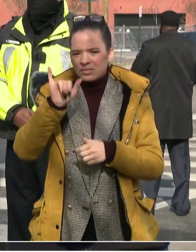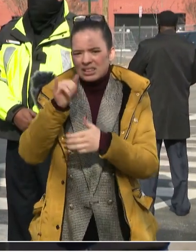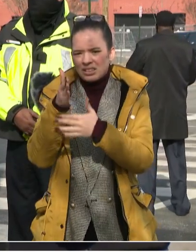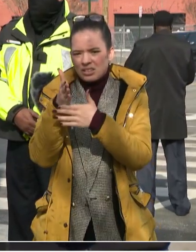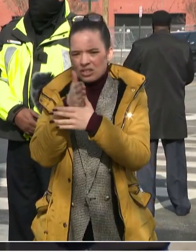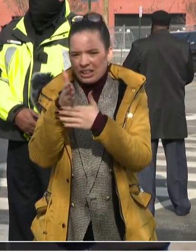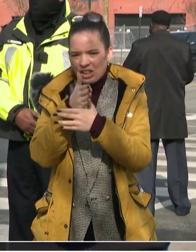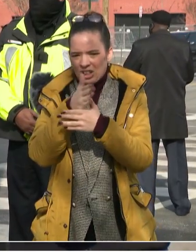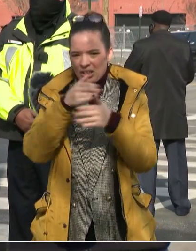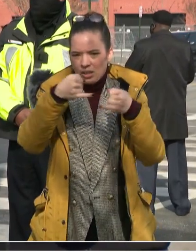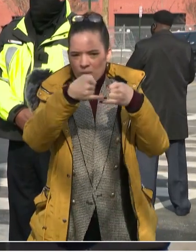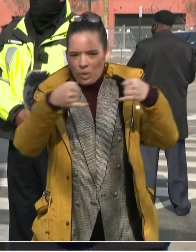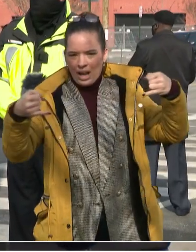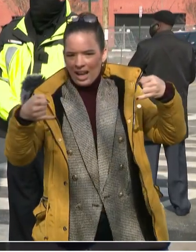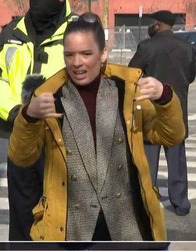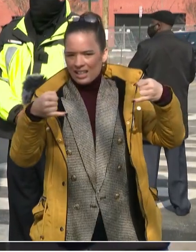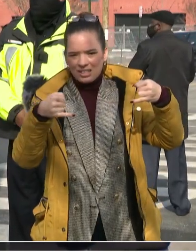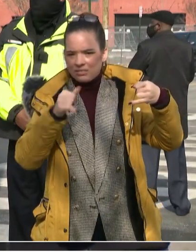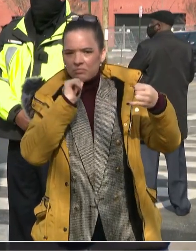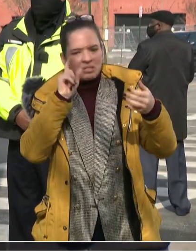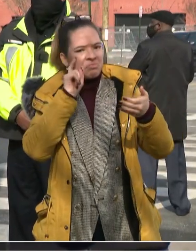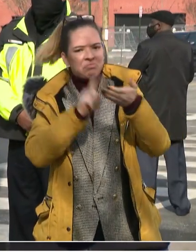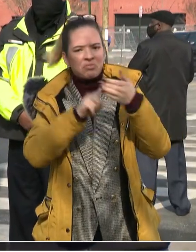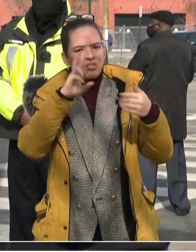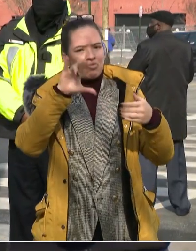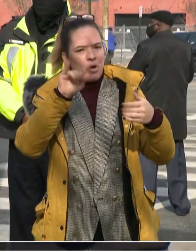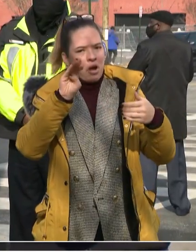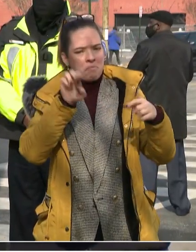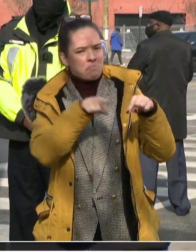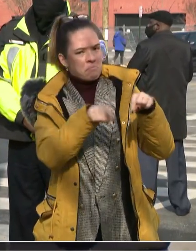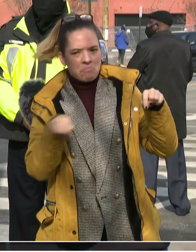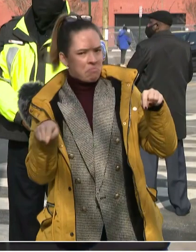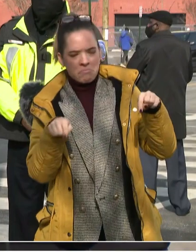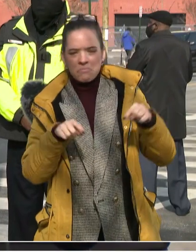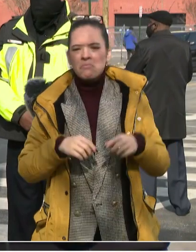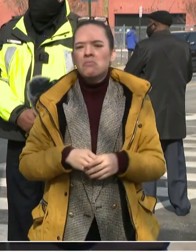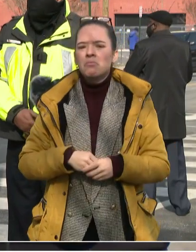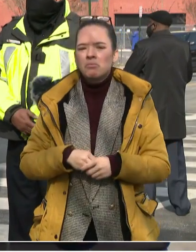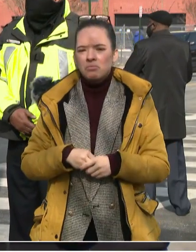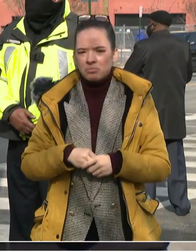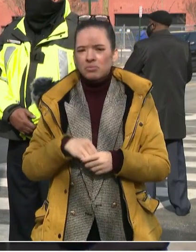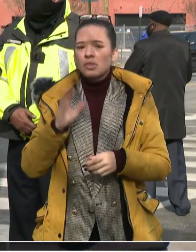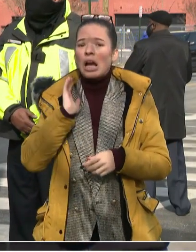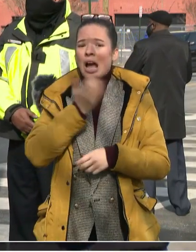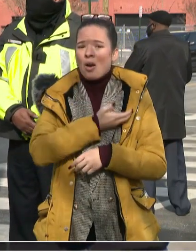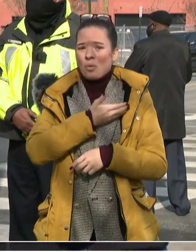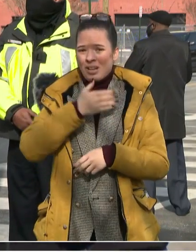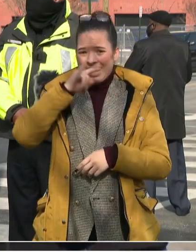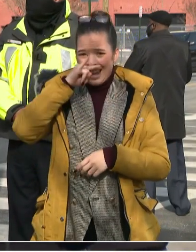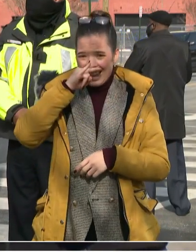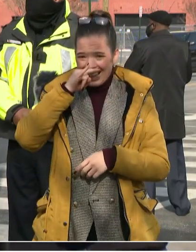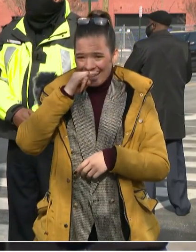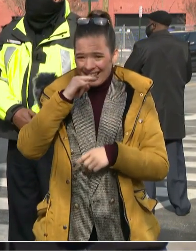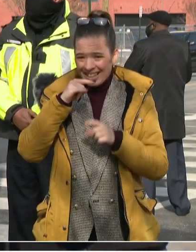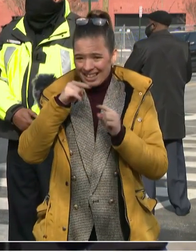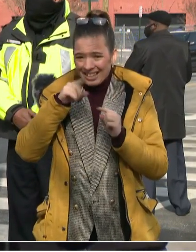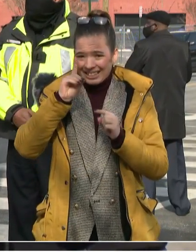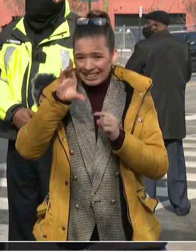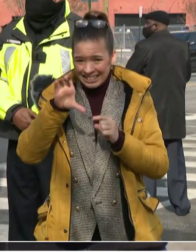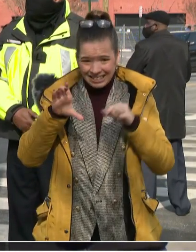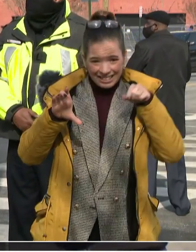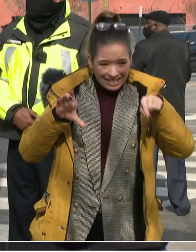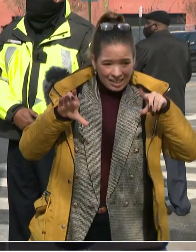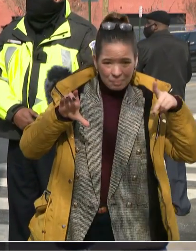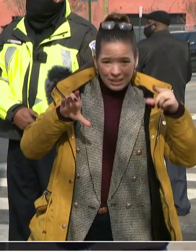doesn't recognize borders. We also know that our kids involved in crimes in D.C. and in Prince George's County